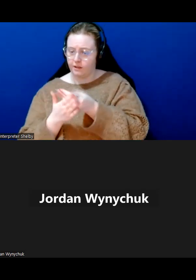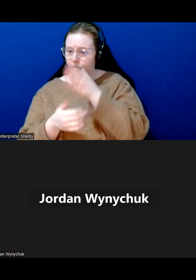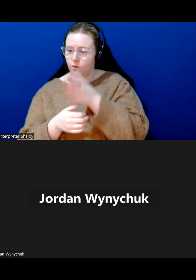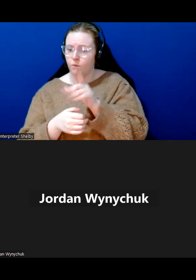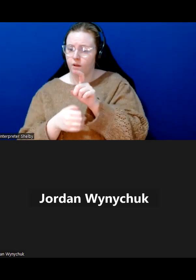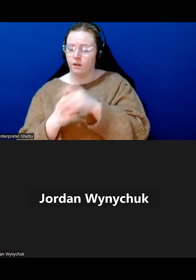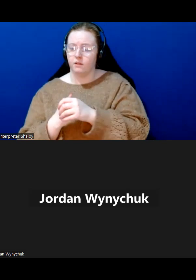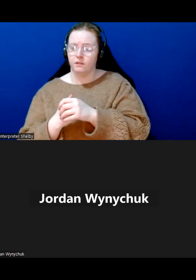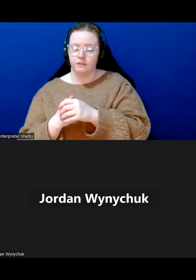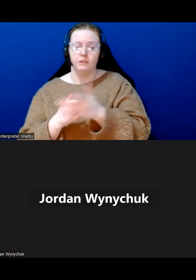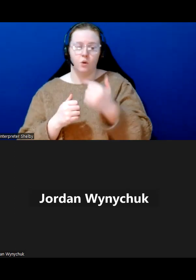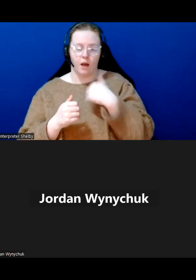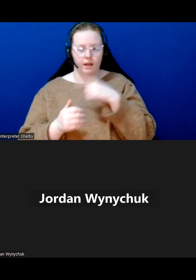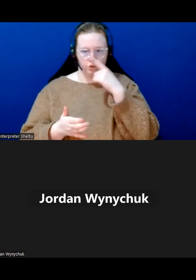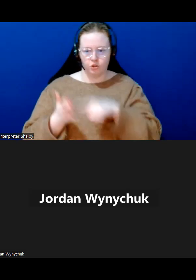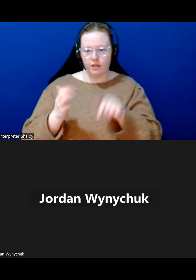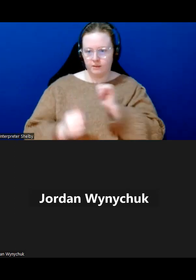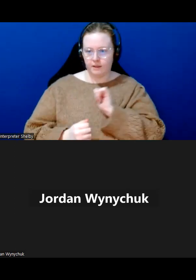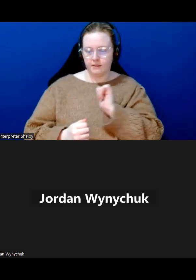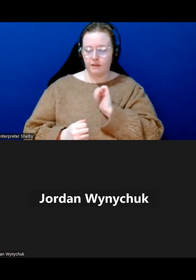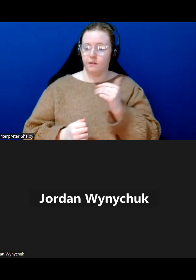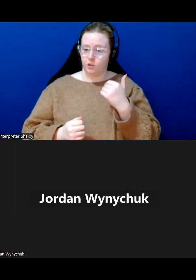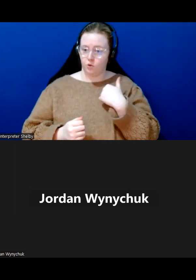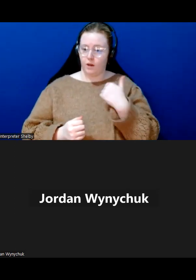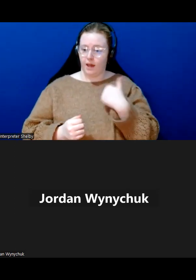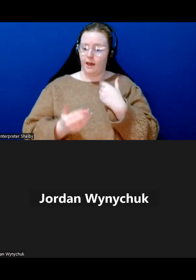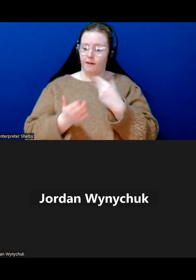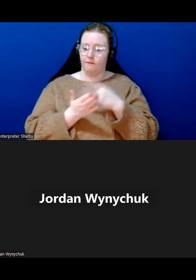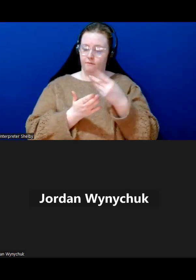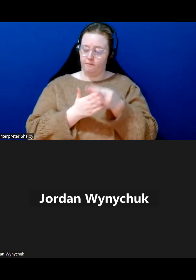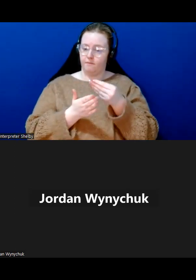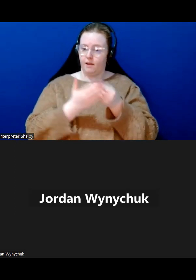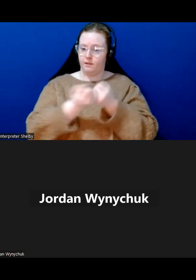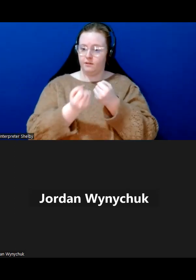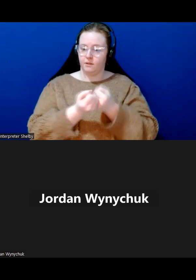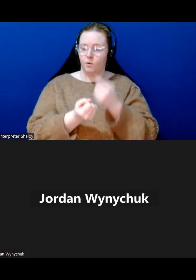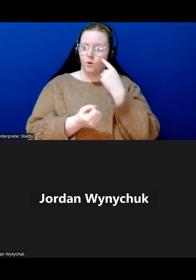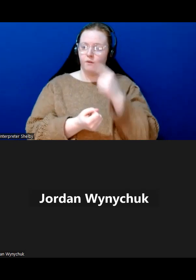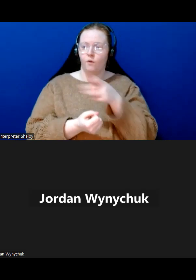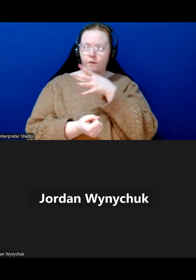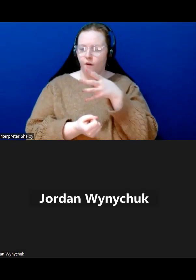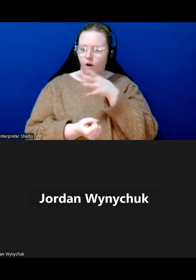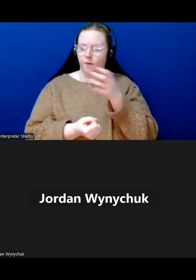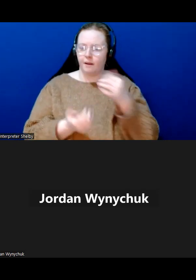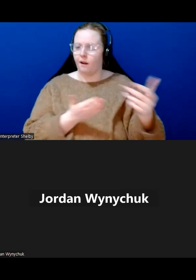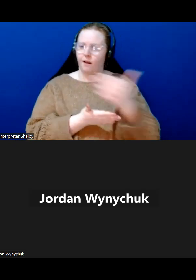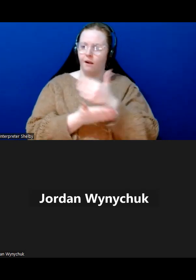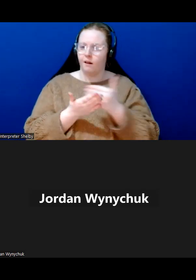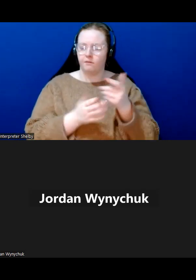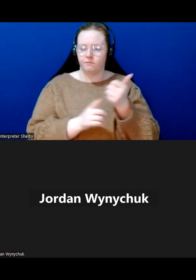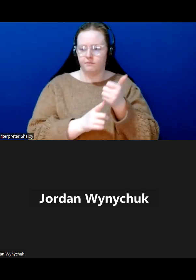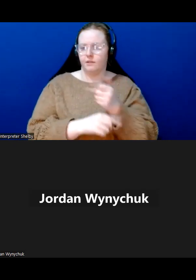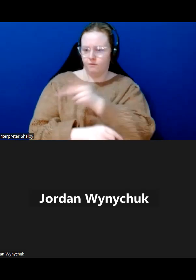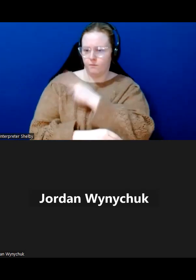for community gardens through the Department of Fisheries, Forestry, and Agriculture, which is a provincial initiative. There's